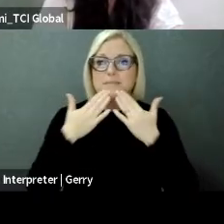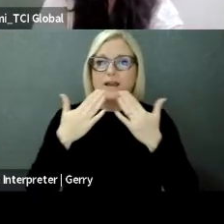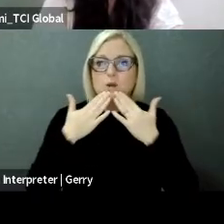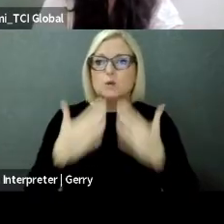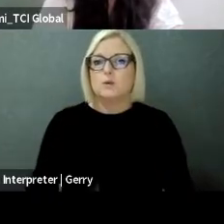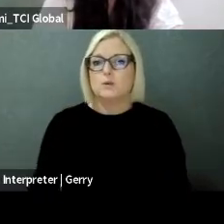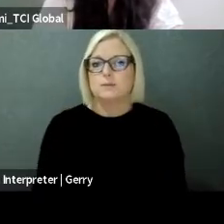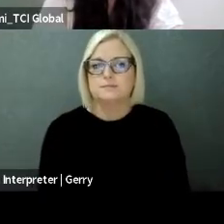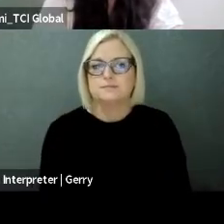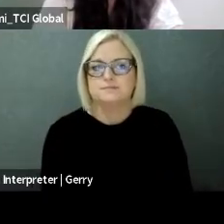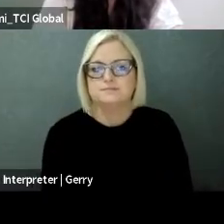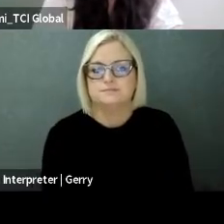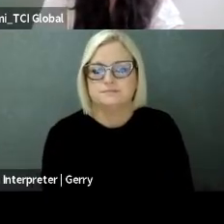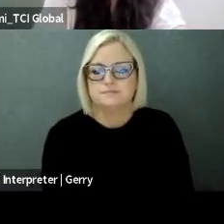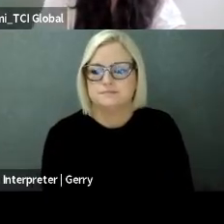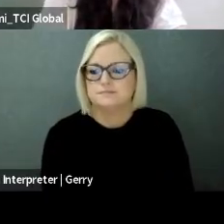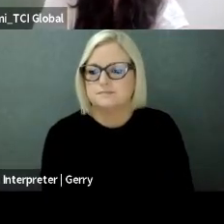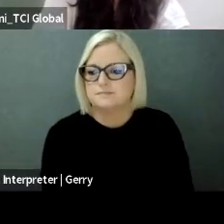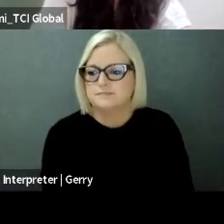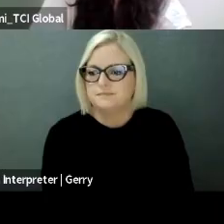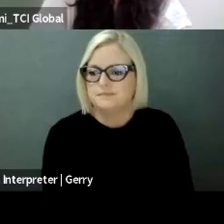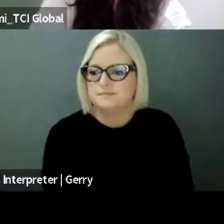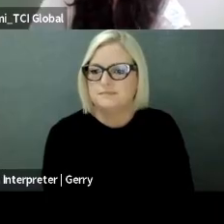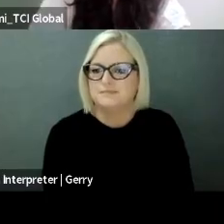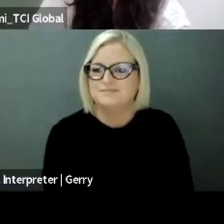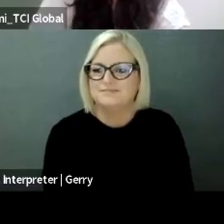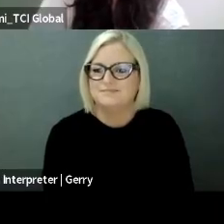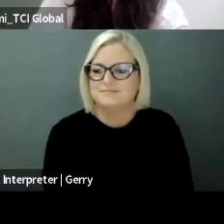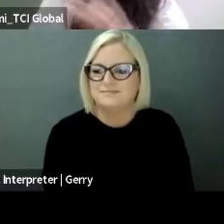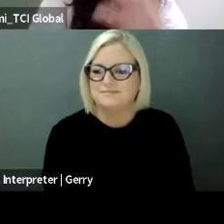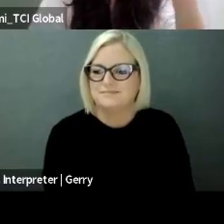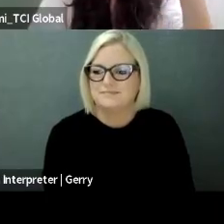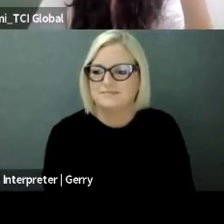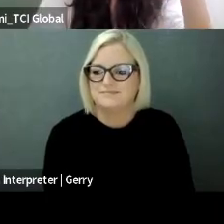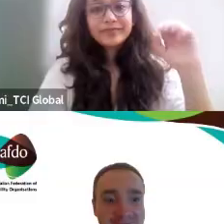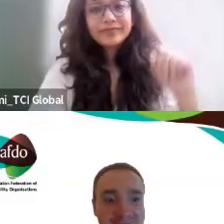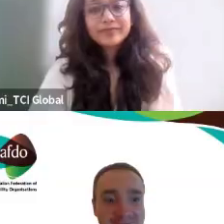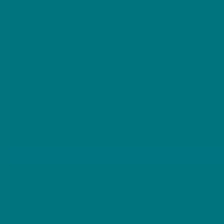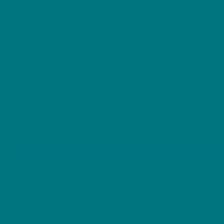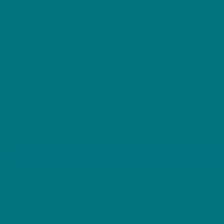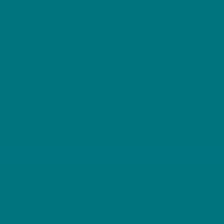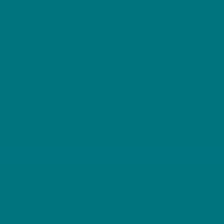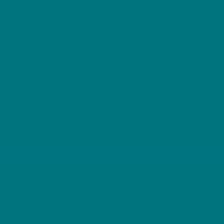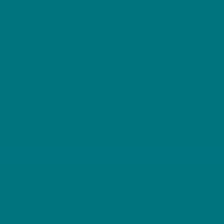Thanks, Tim.